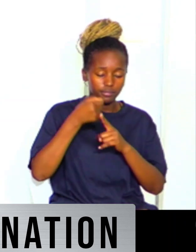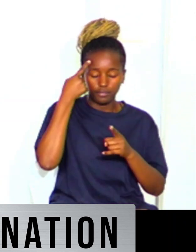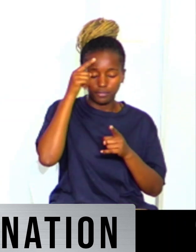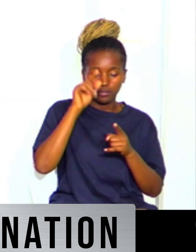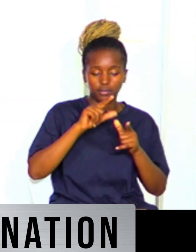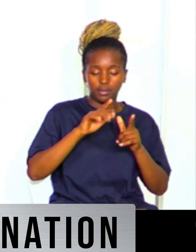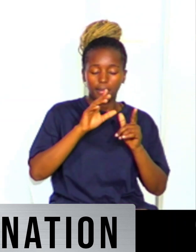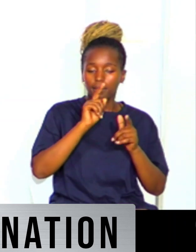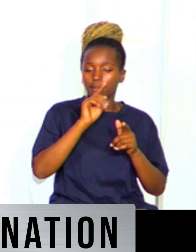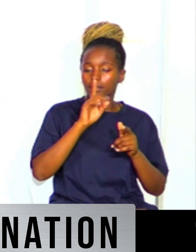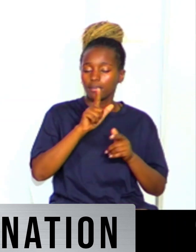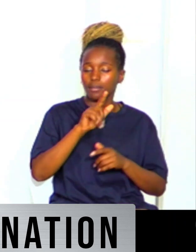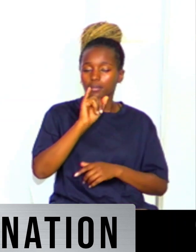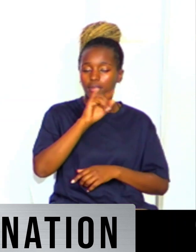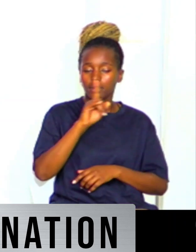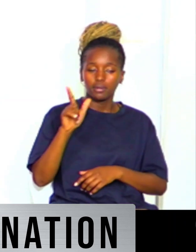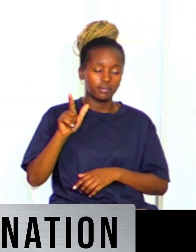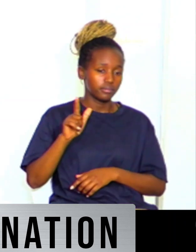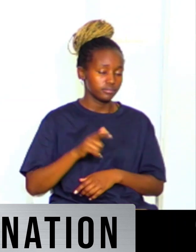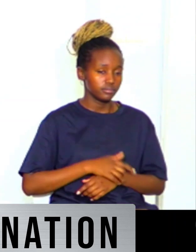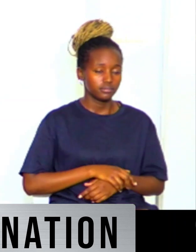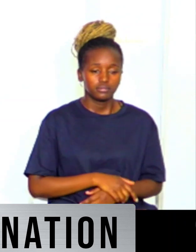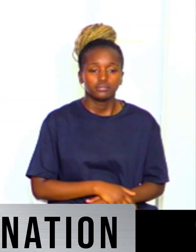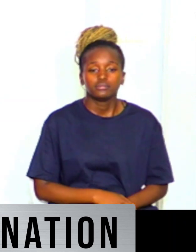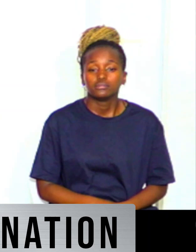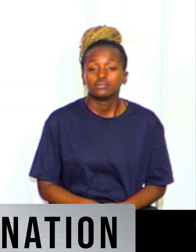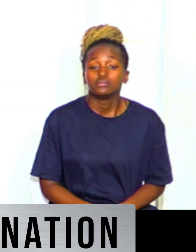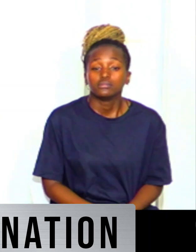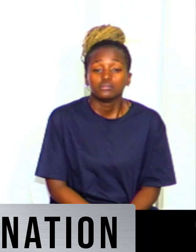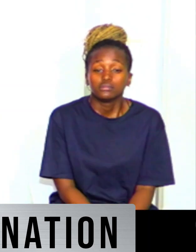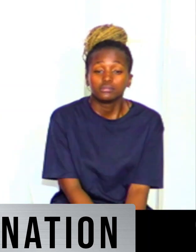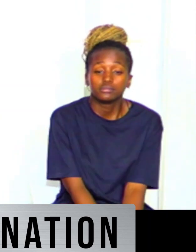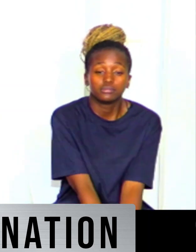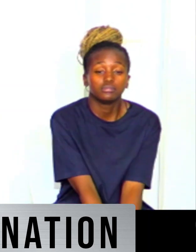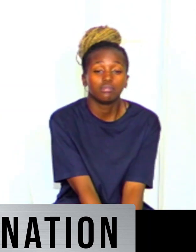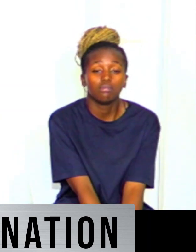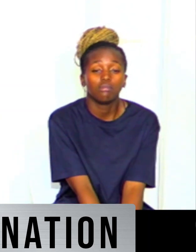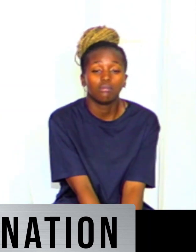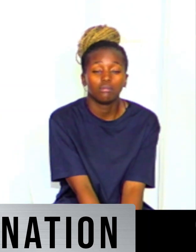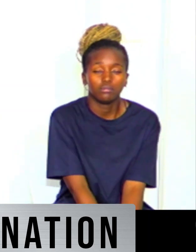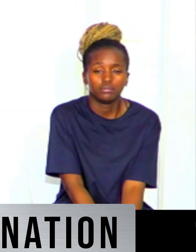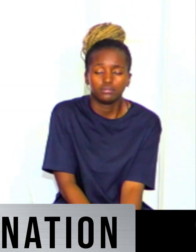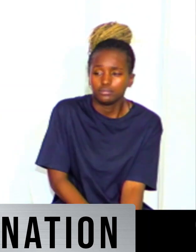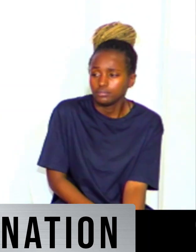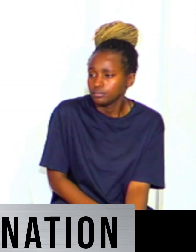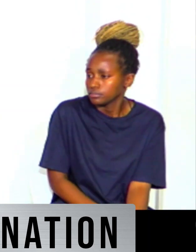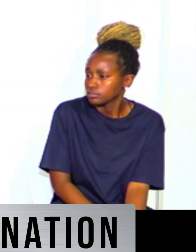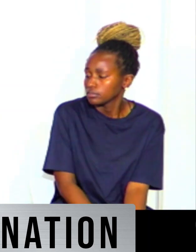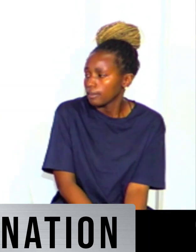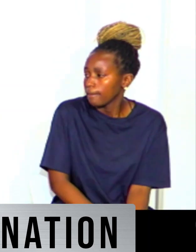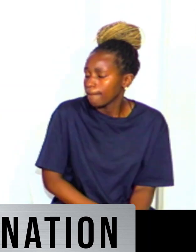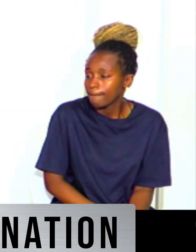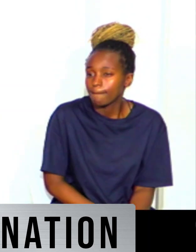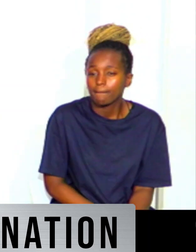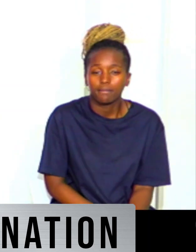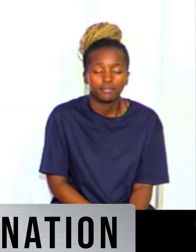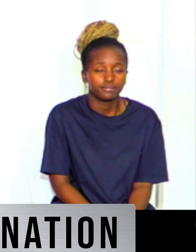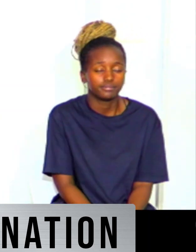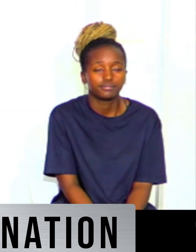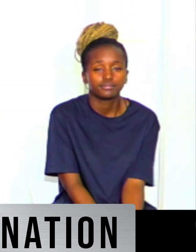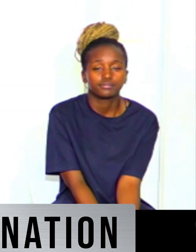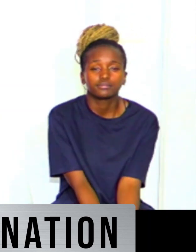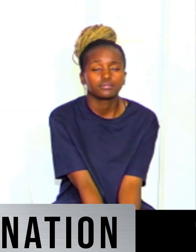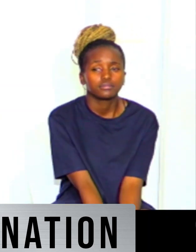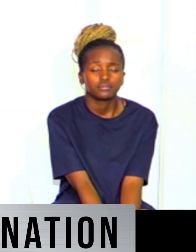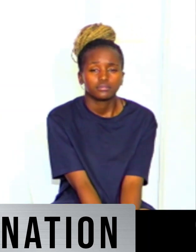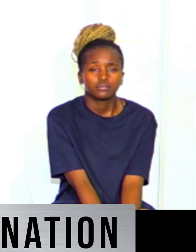That now seems to be a takeaway from the 2003 bill. You remember? Now it's an act. It has been assented to.